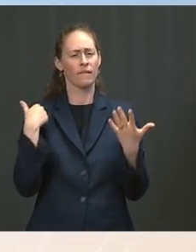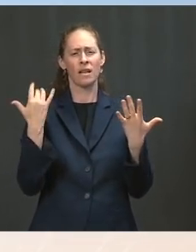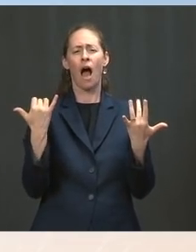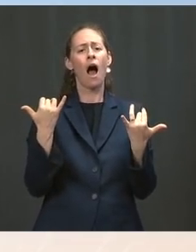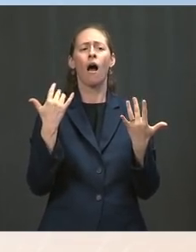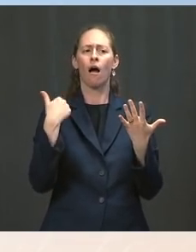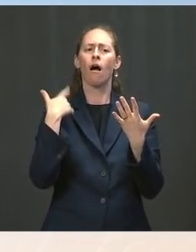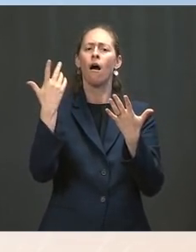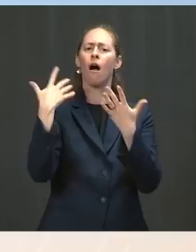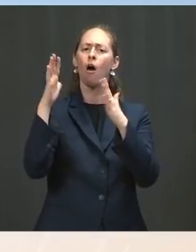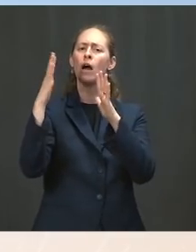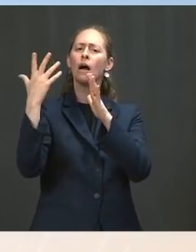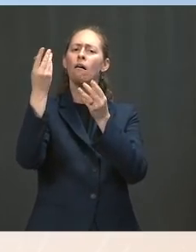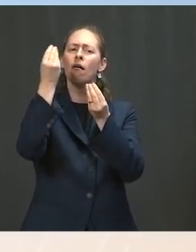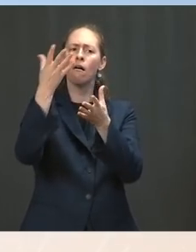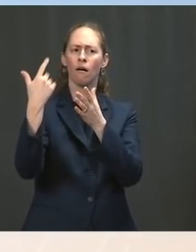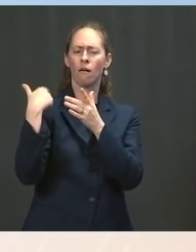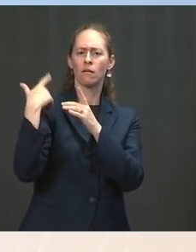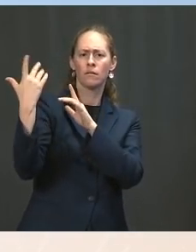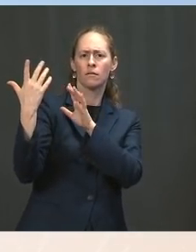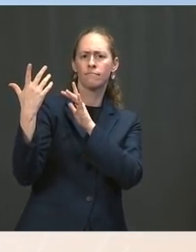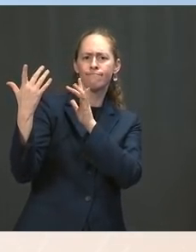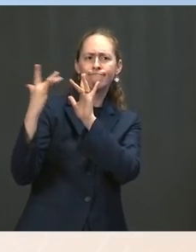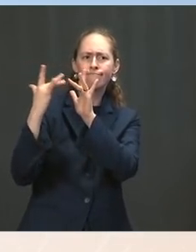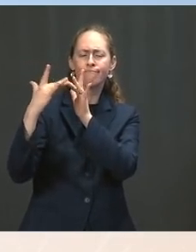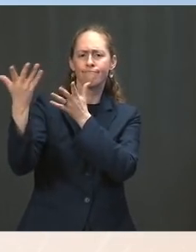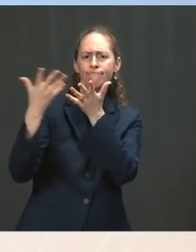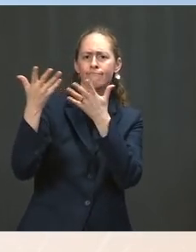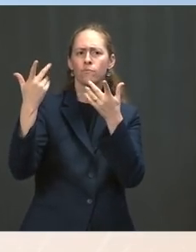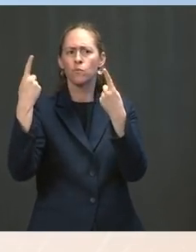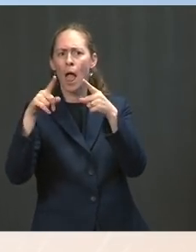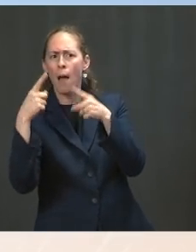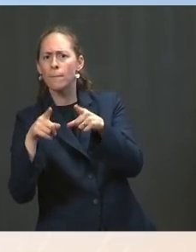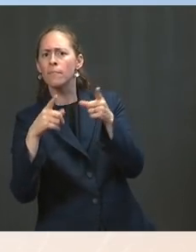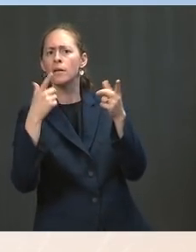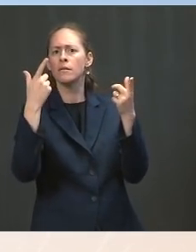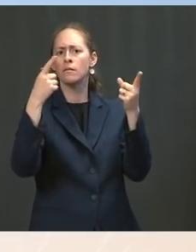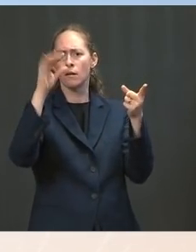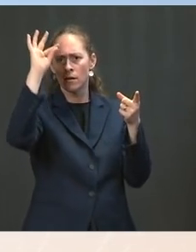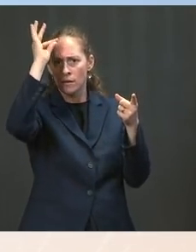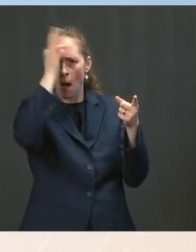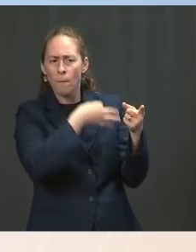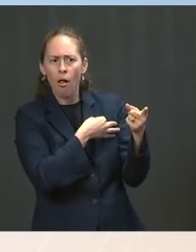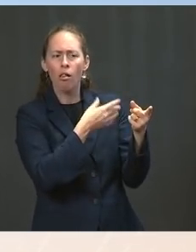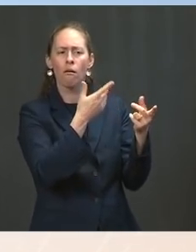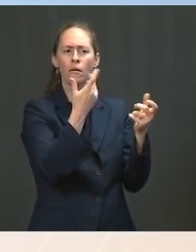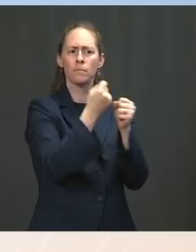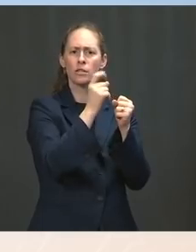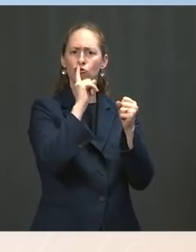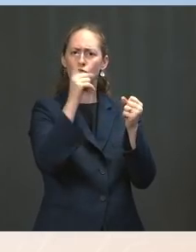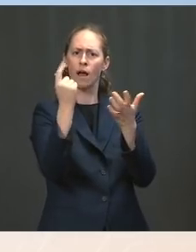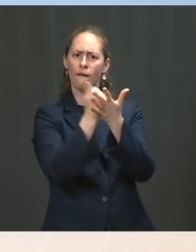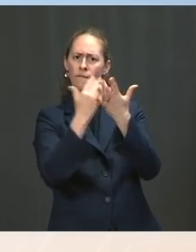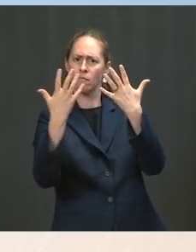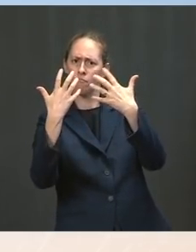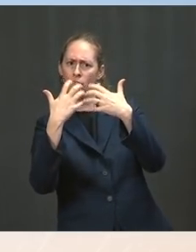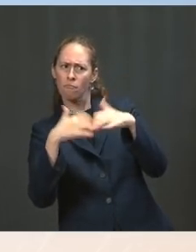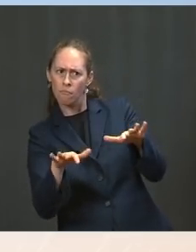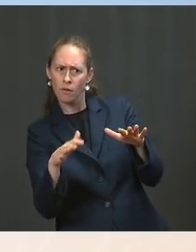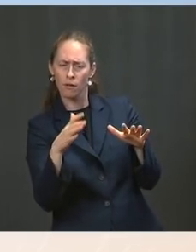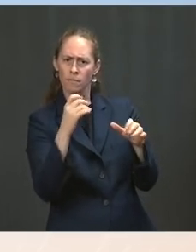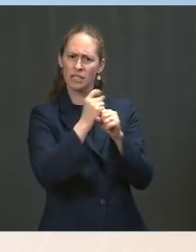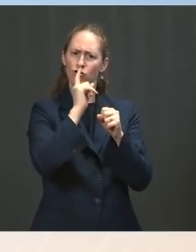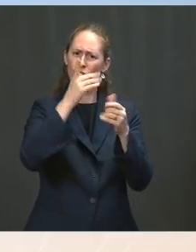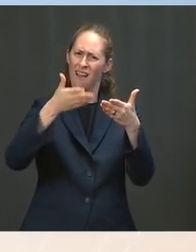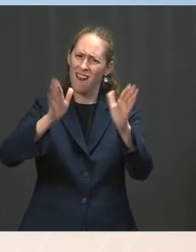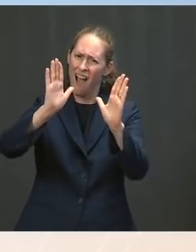now, on what's happening at the airport, on how we need to ensure that there is facilitated passage to